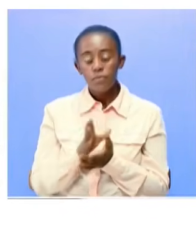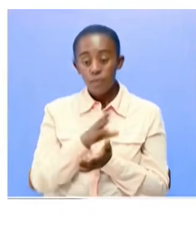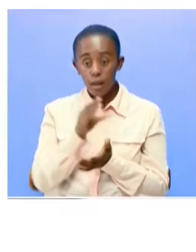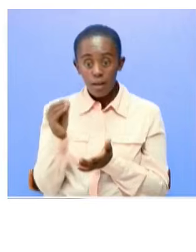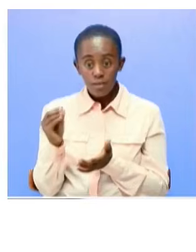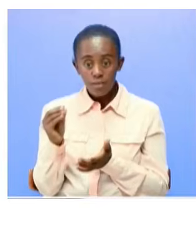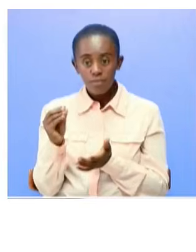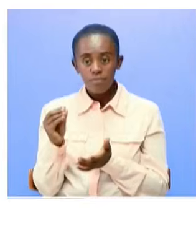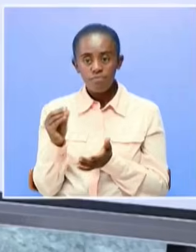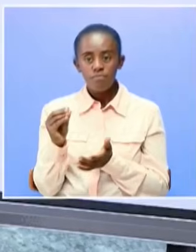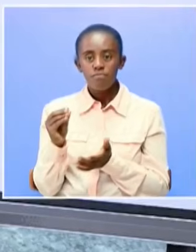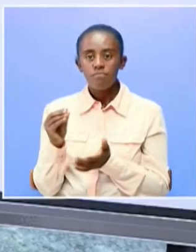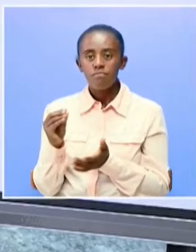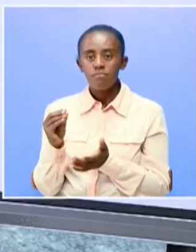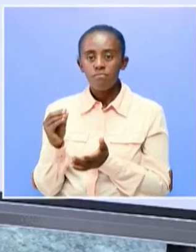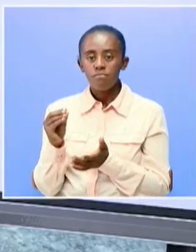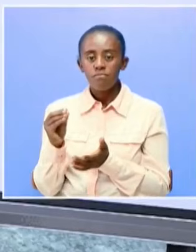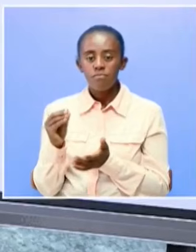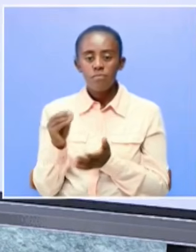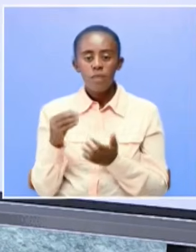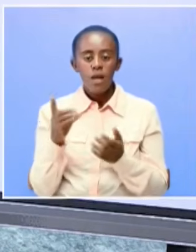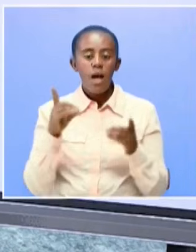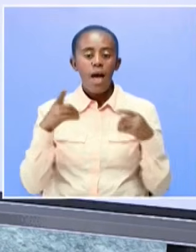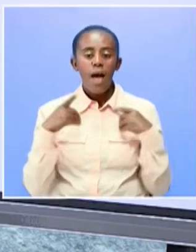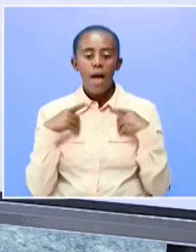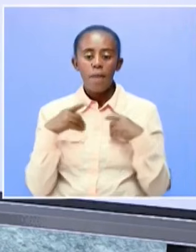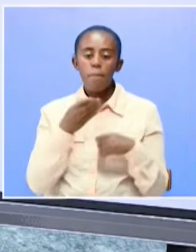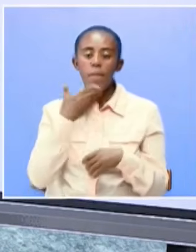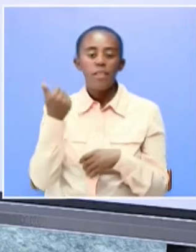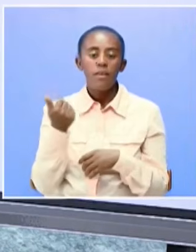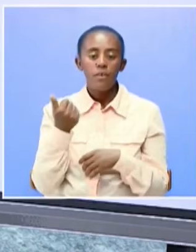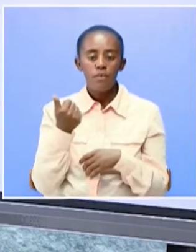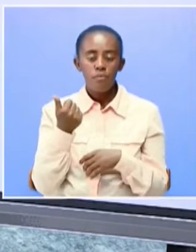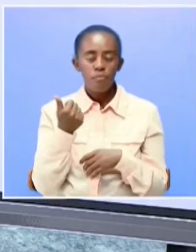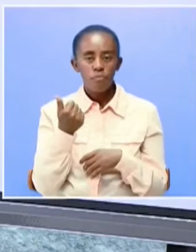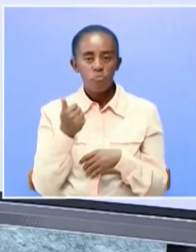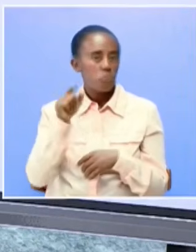and had better.